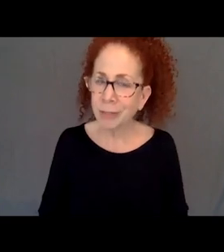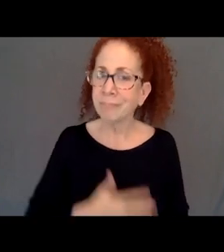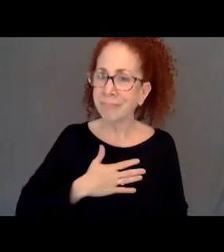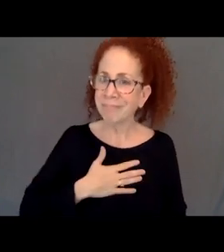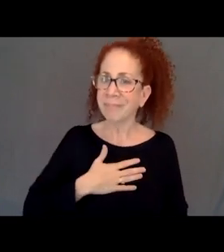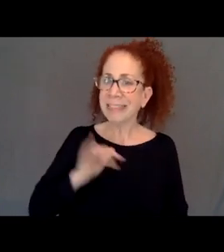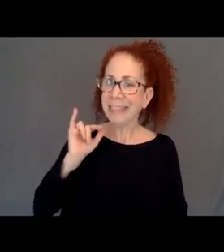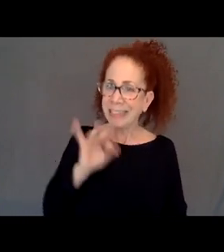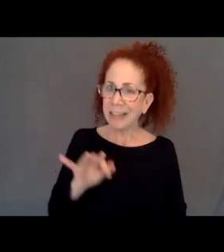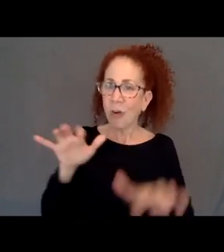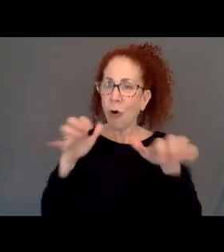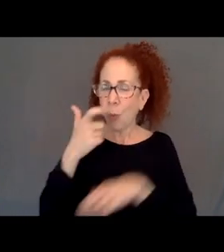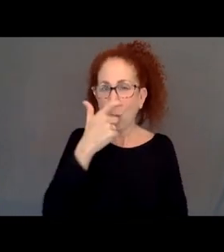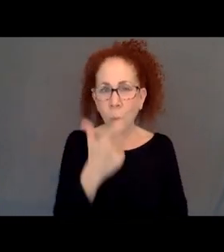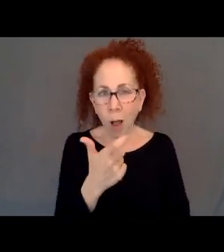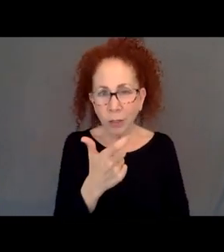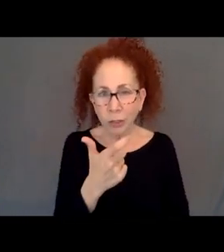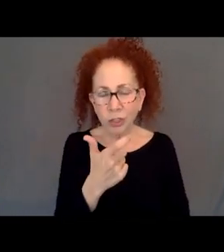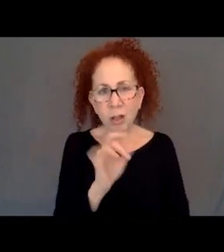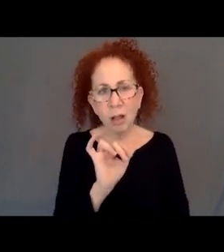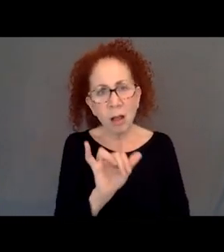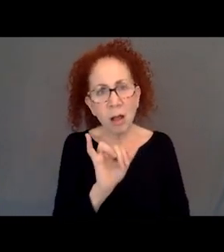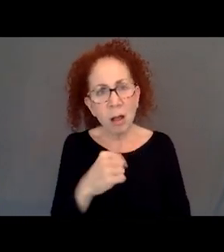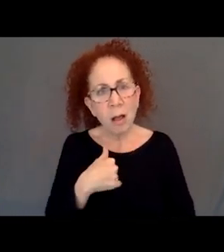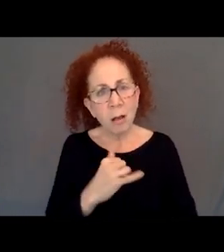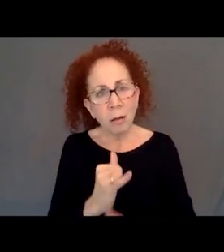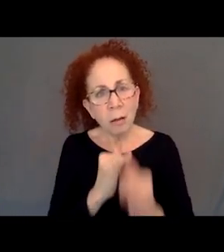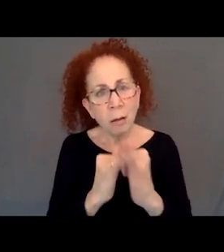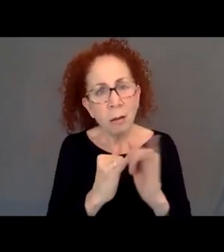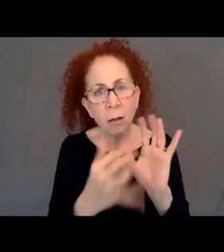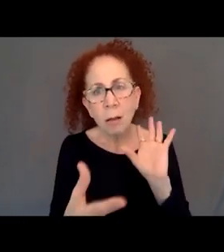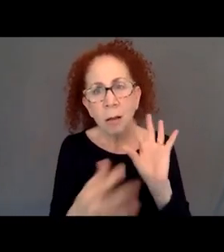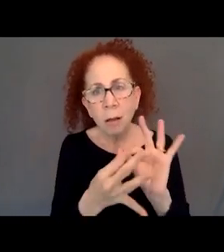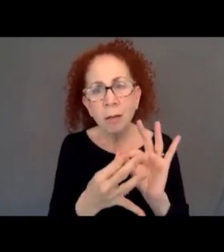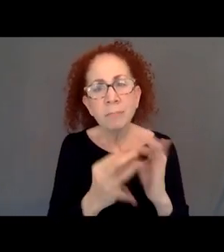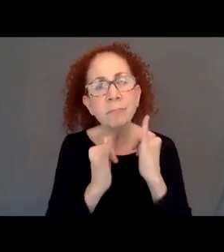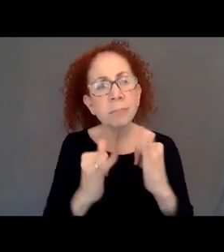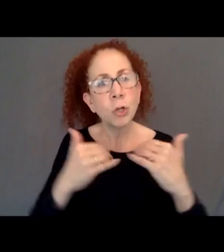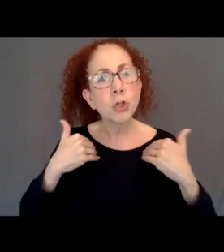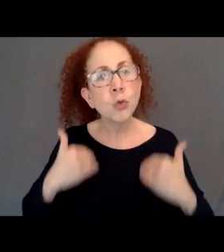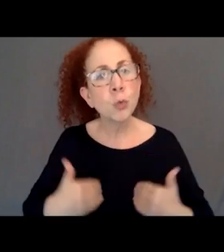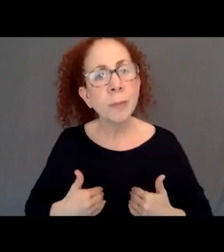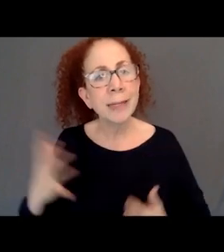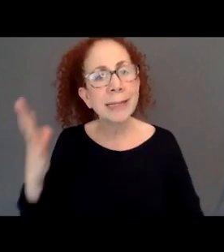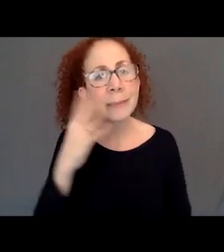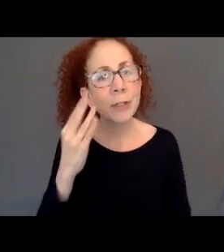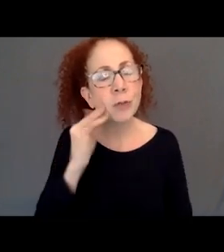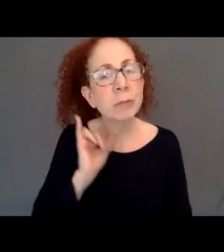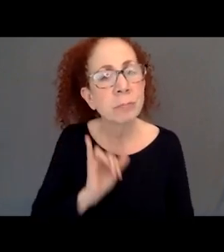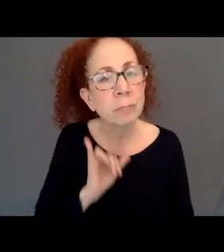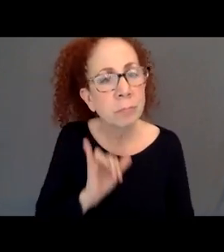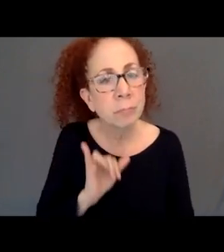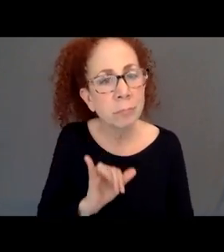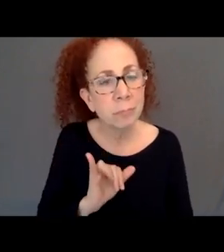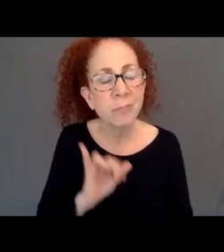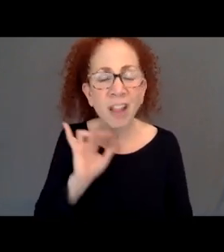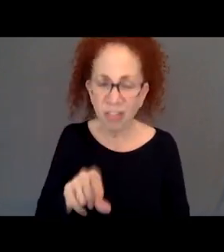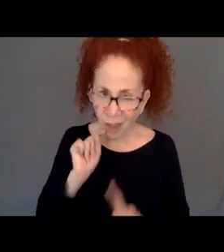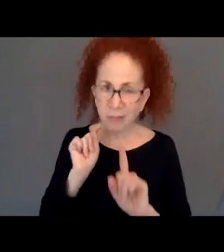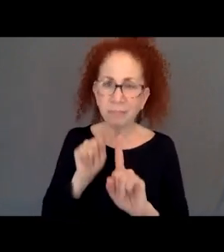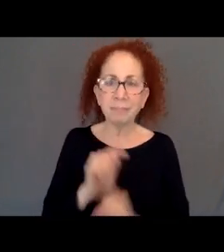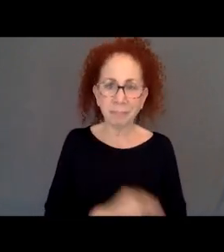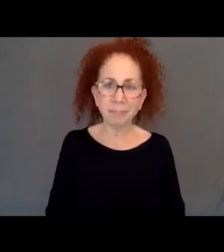meaningful about an audience member saying, oh man, I'm connecting to the humanness of what these dancers are